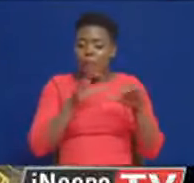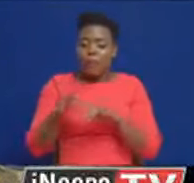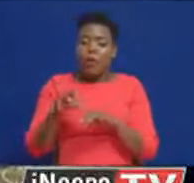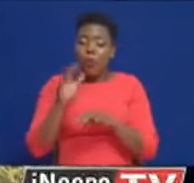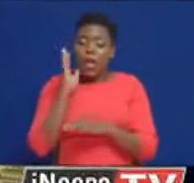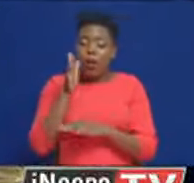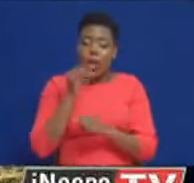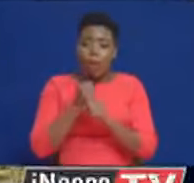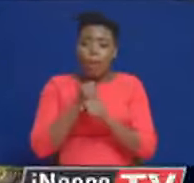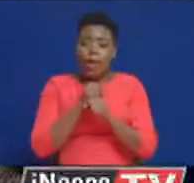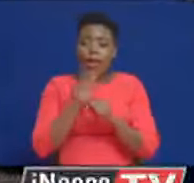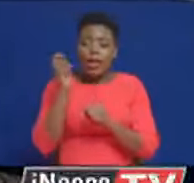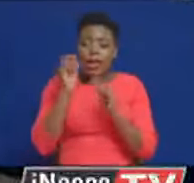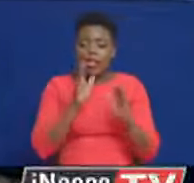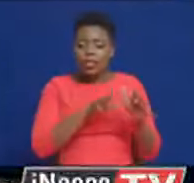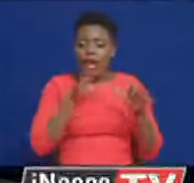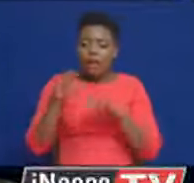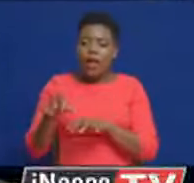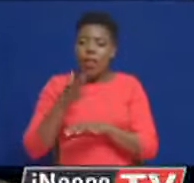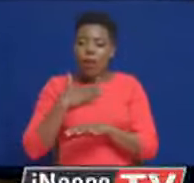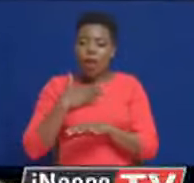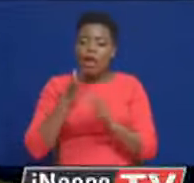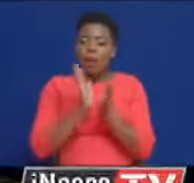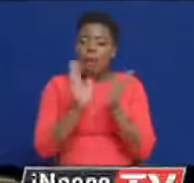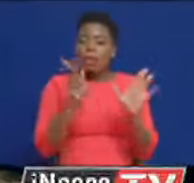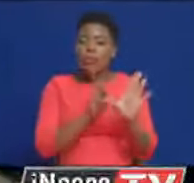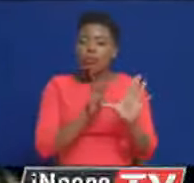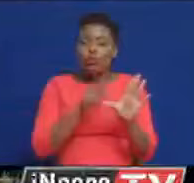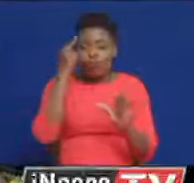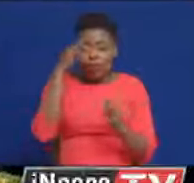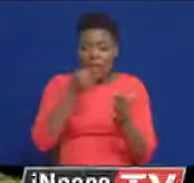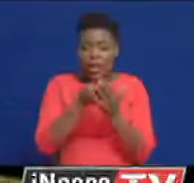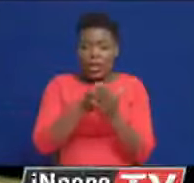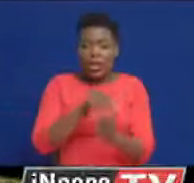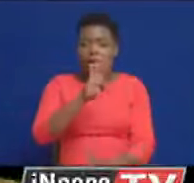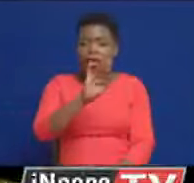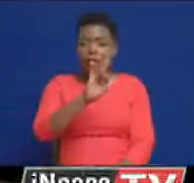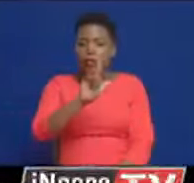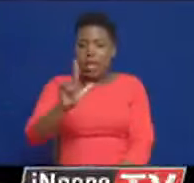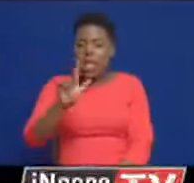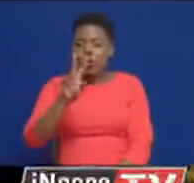committee conducting public participation for the Finance Bill 2024.